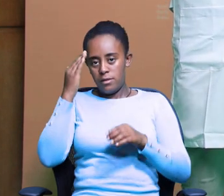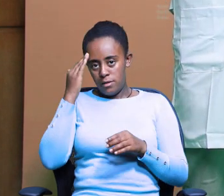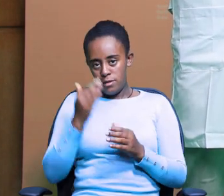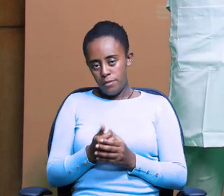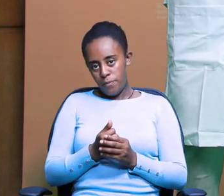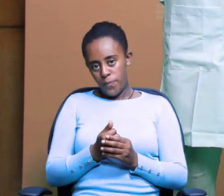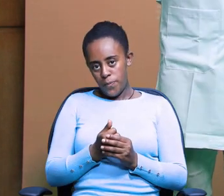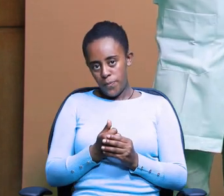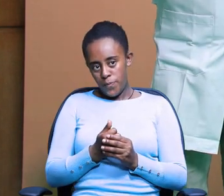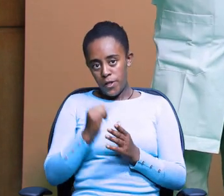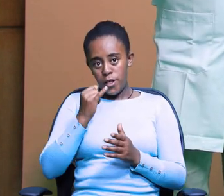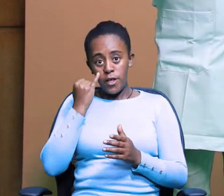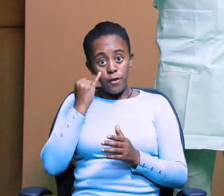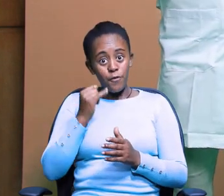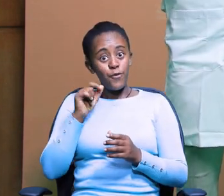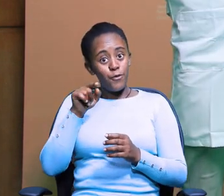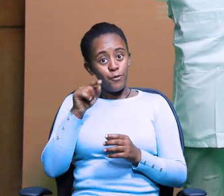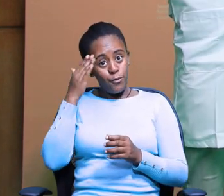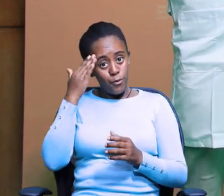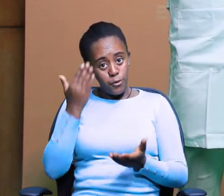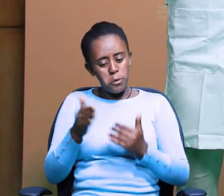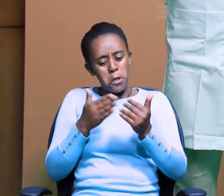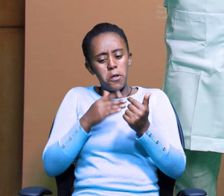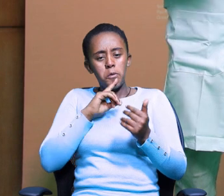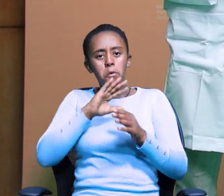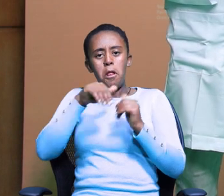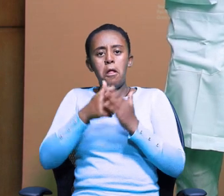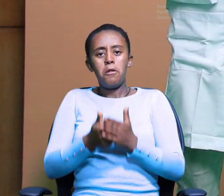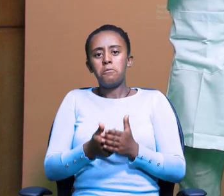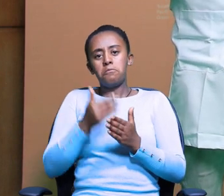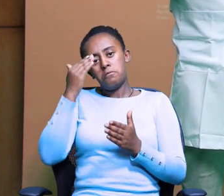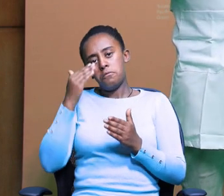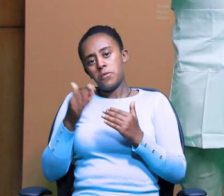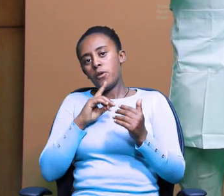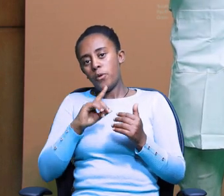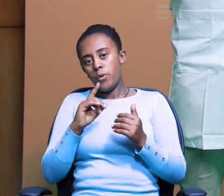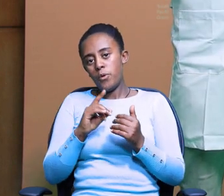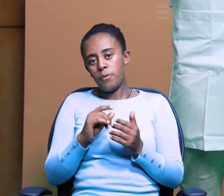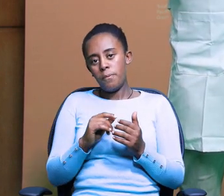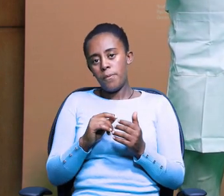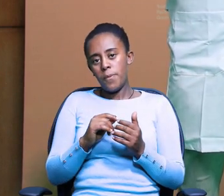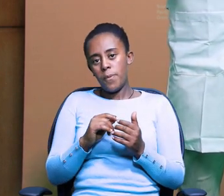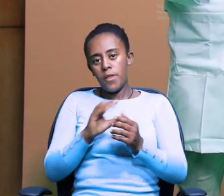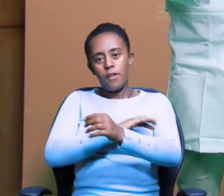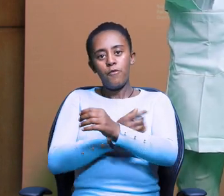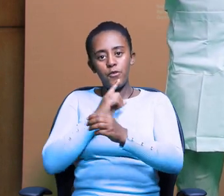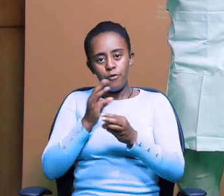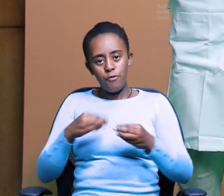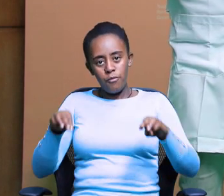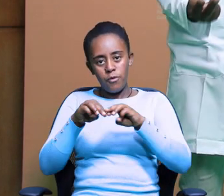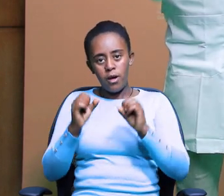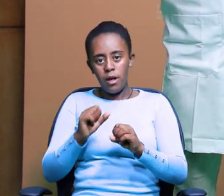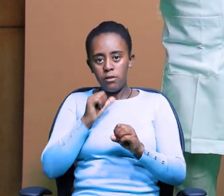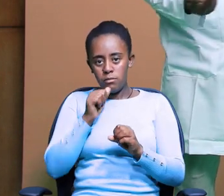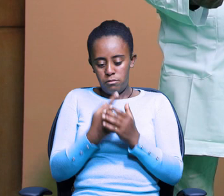know the one pulse of magnet, it is easy to know the other pulse of magnet, because it cannot, the pulse of magnet